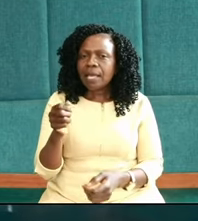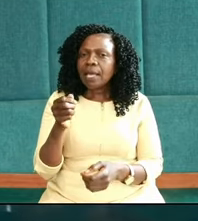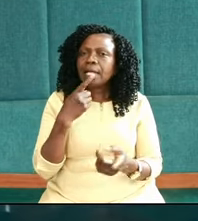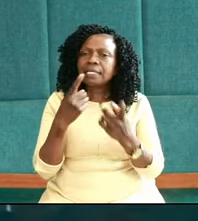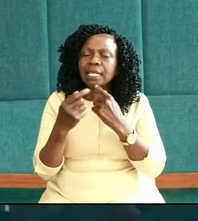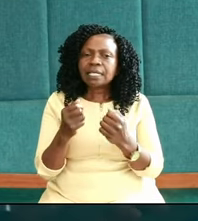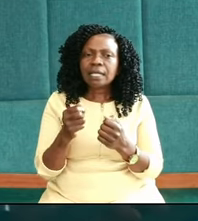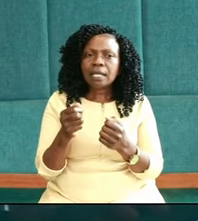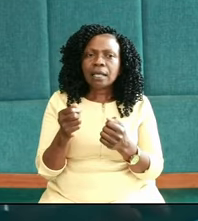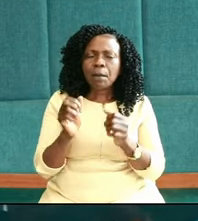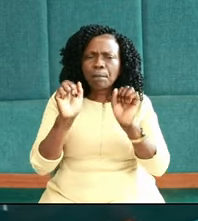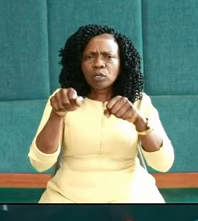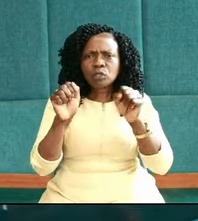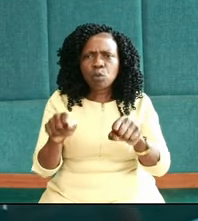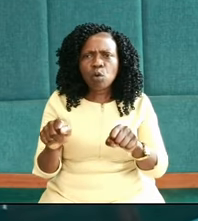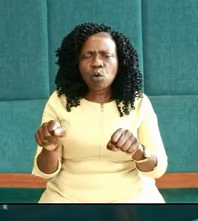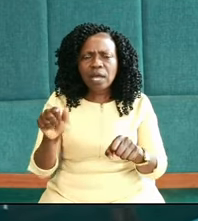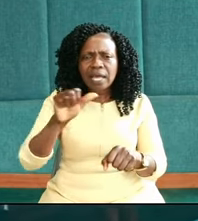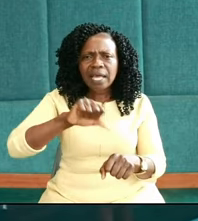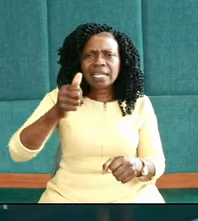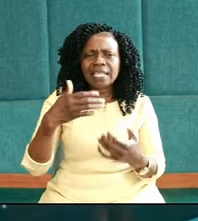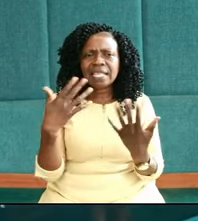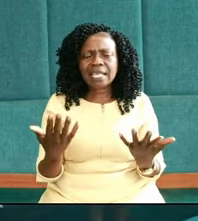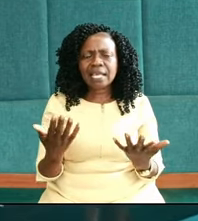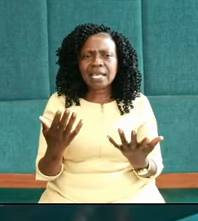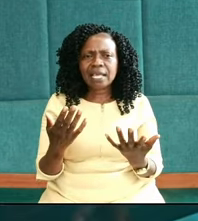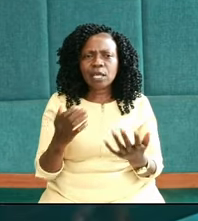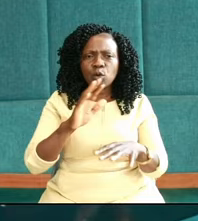anything good come from Nazareth?"